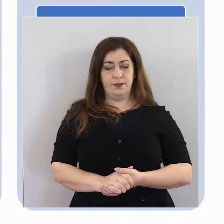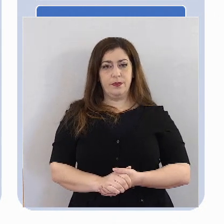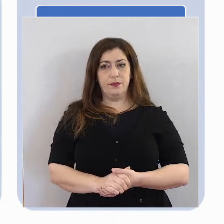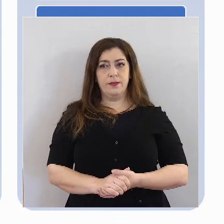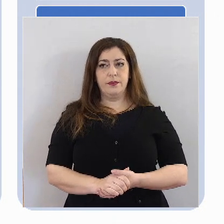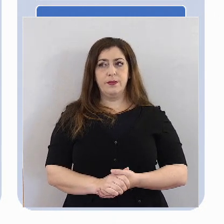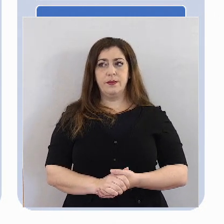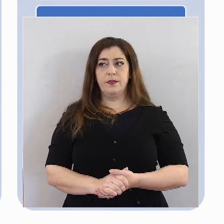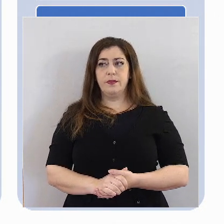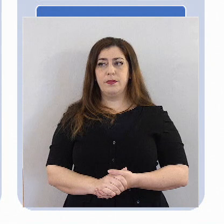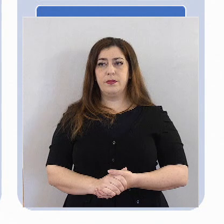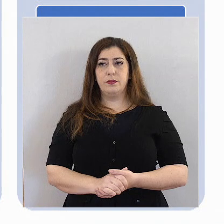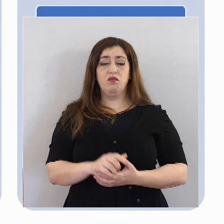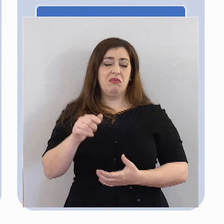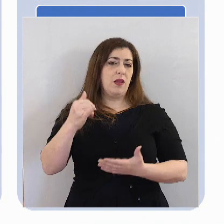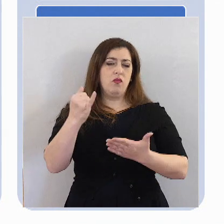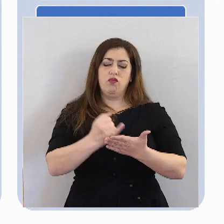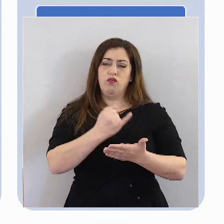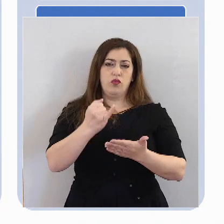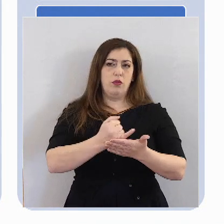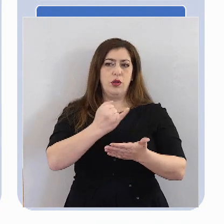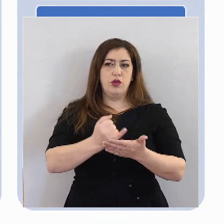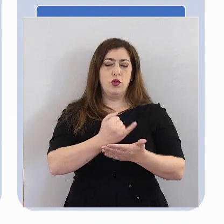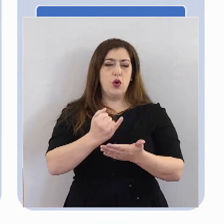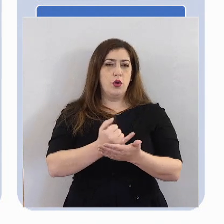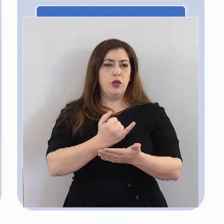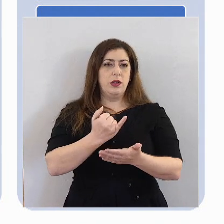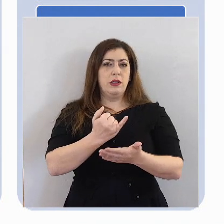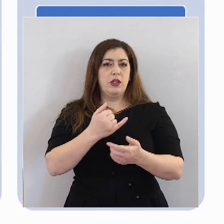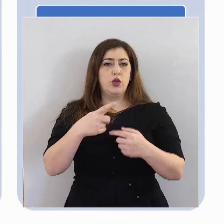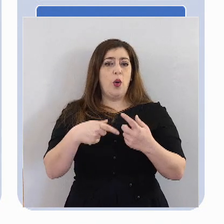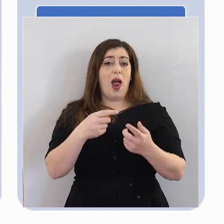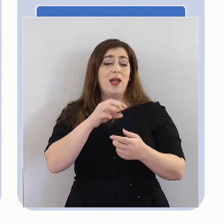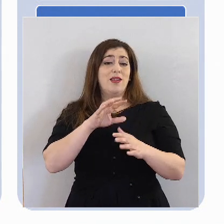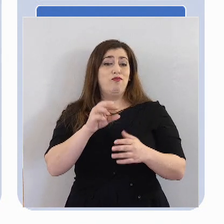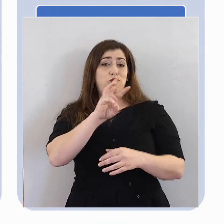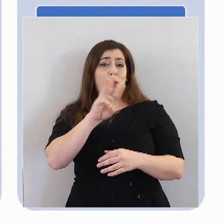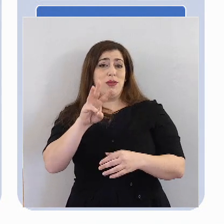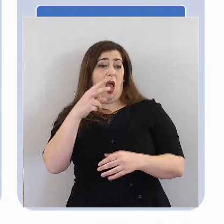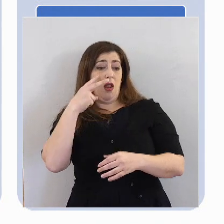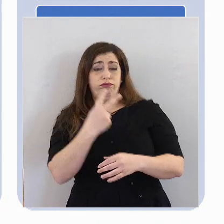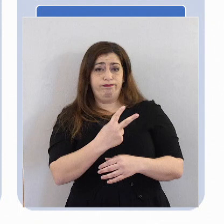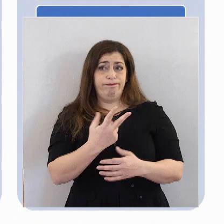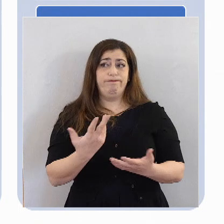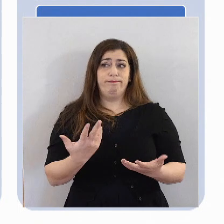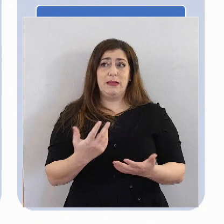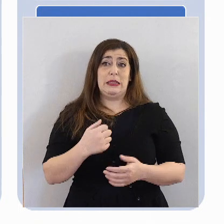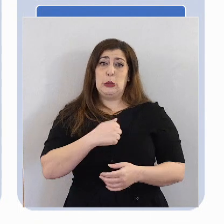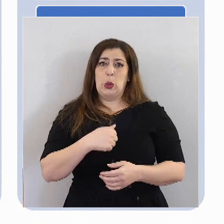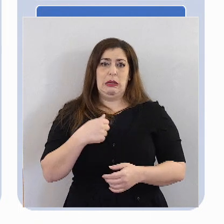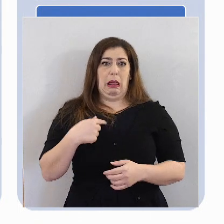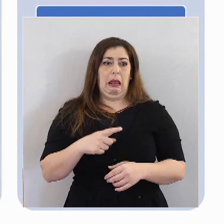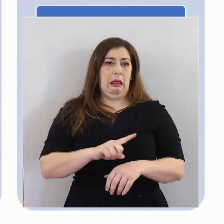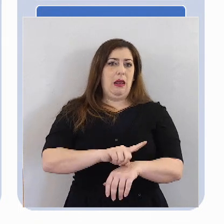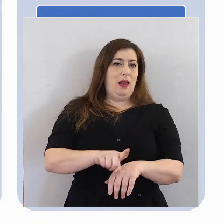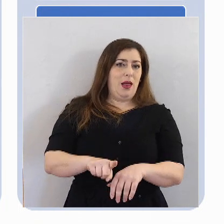This is just some information about how the website is structured. I have a feeling I'm running a little bit late, so I am going to